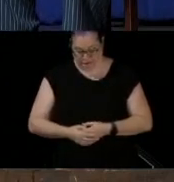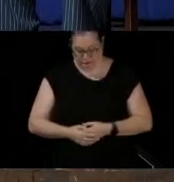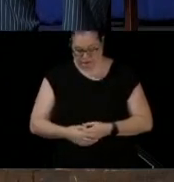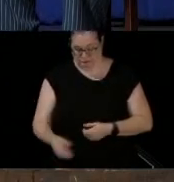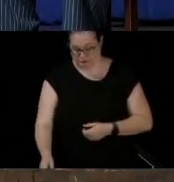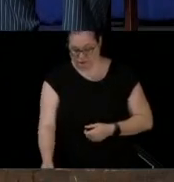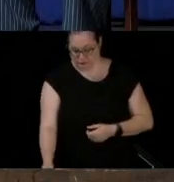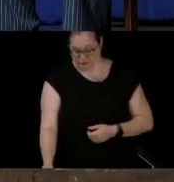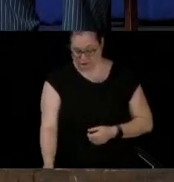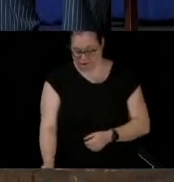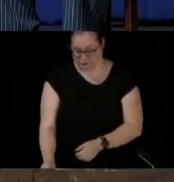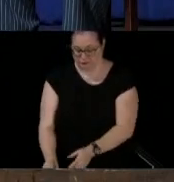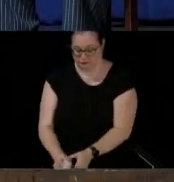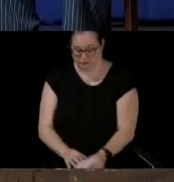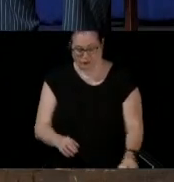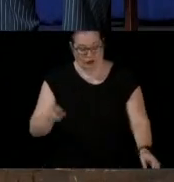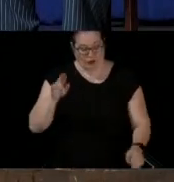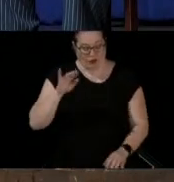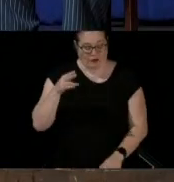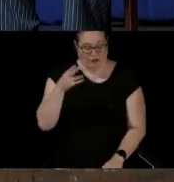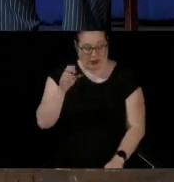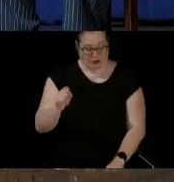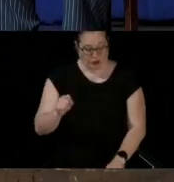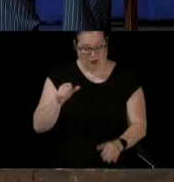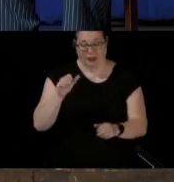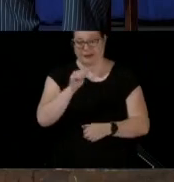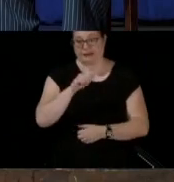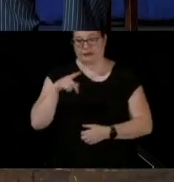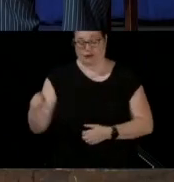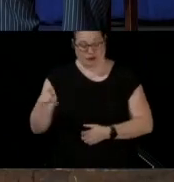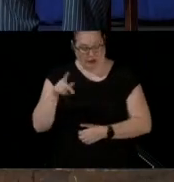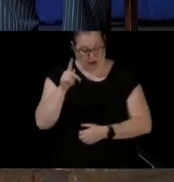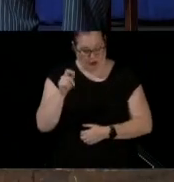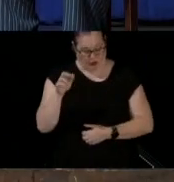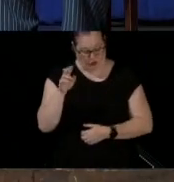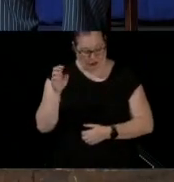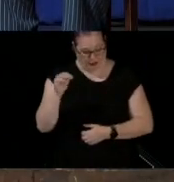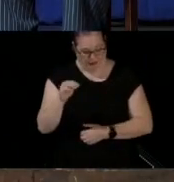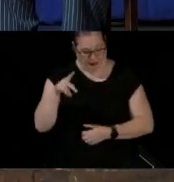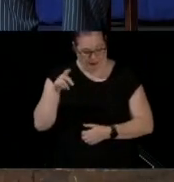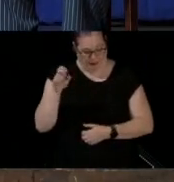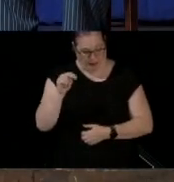River Hill High School Assistant Principals, Mr. Kareem Penn.